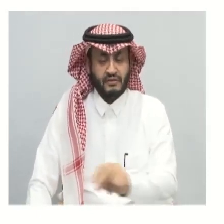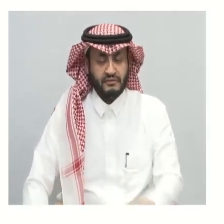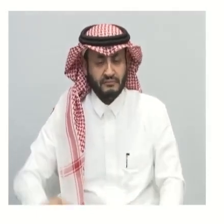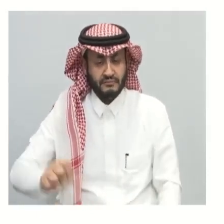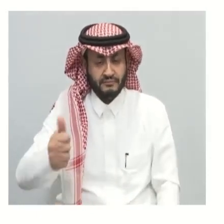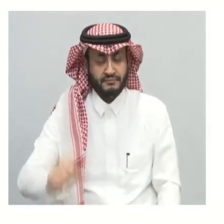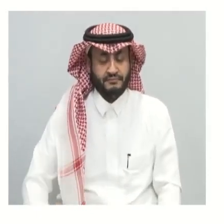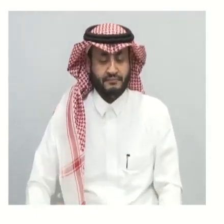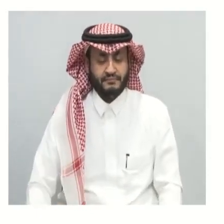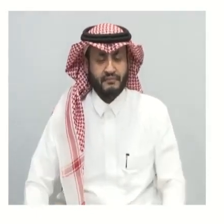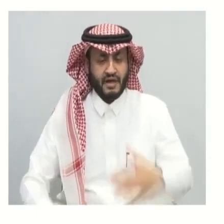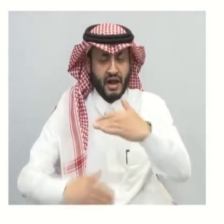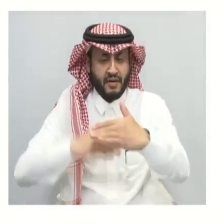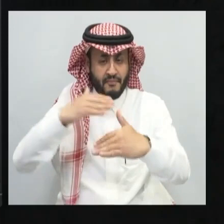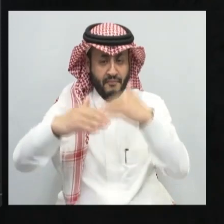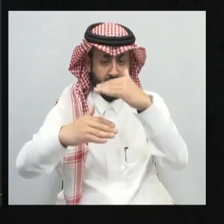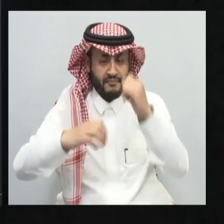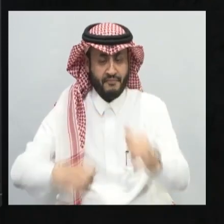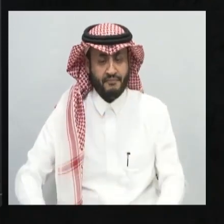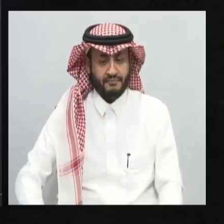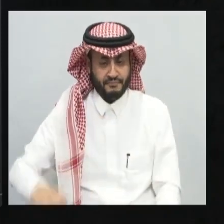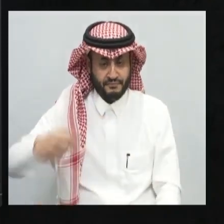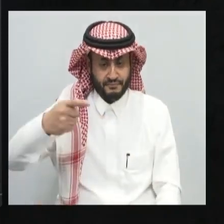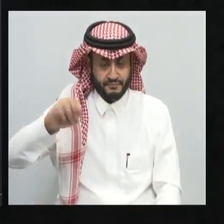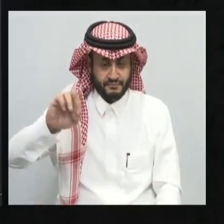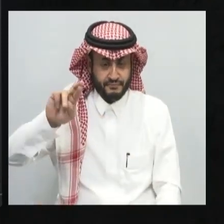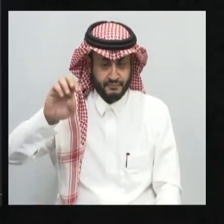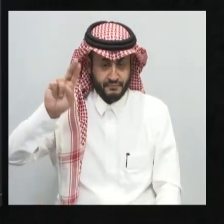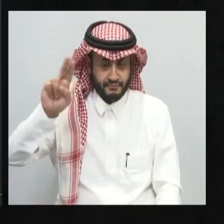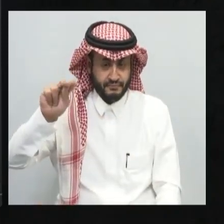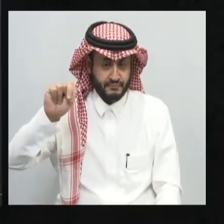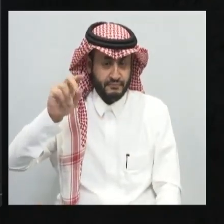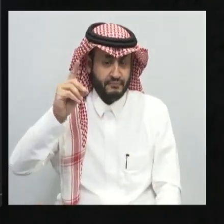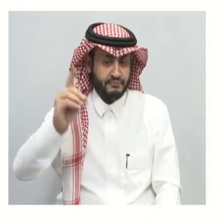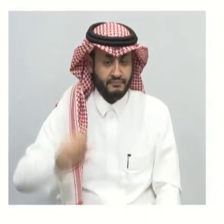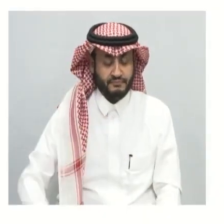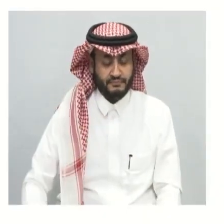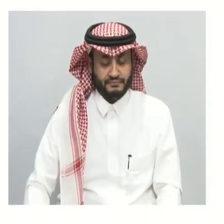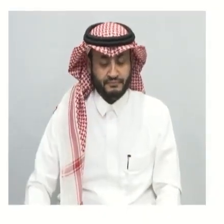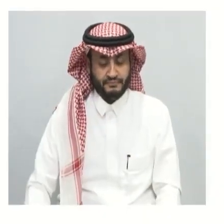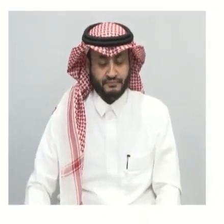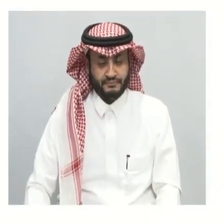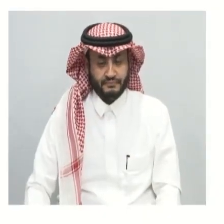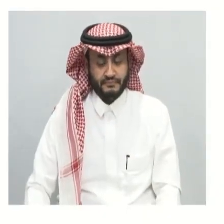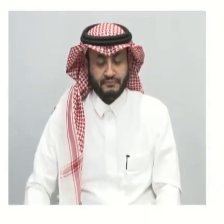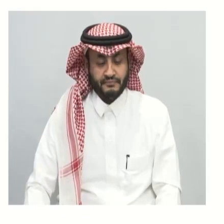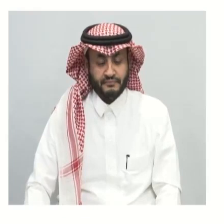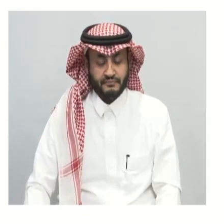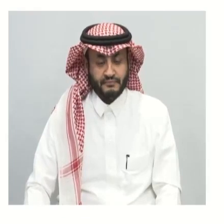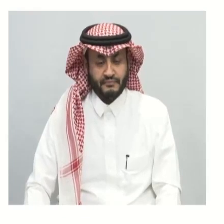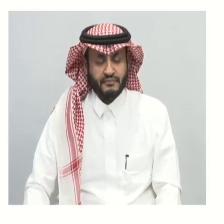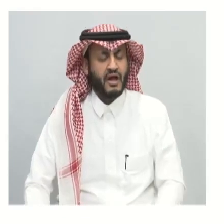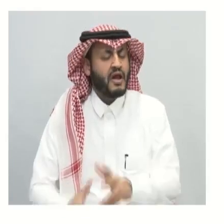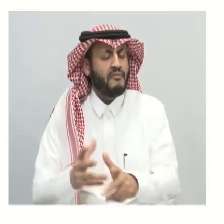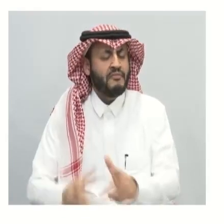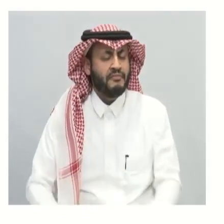spoken about the construction of a gerund as well as a full infinitive. Speaking about a gerund, what do we mean when we